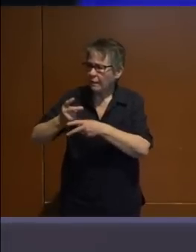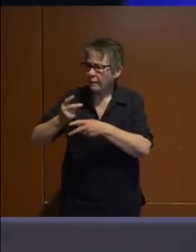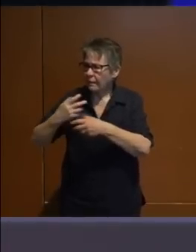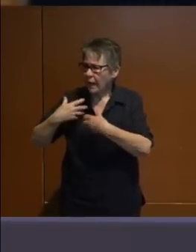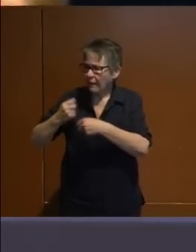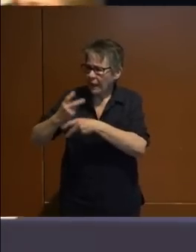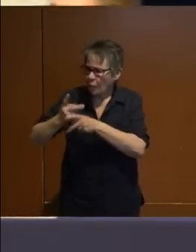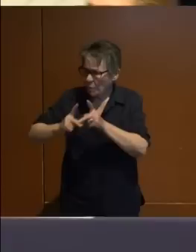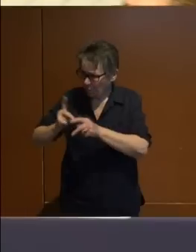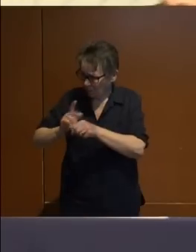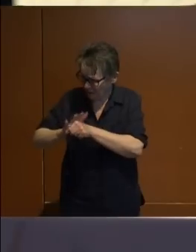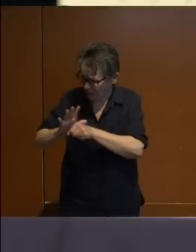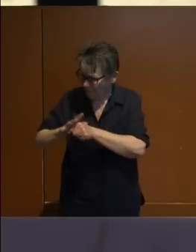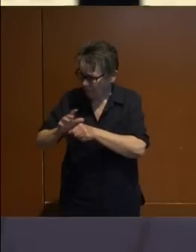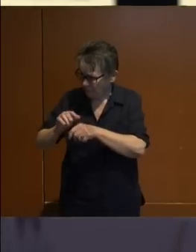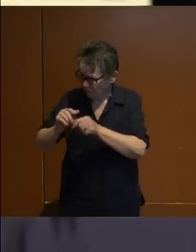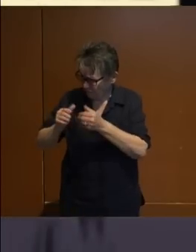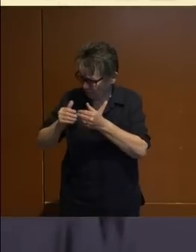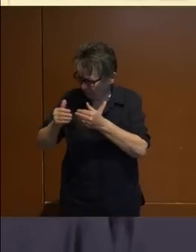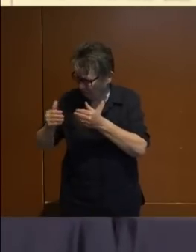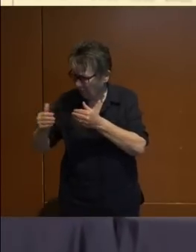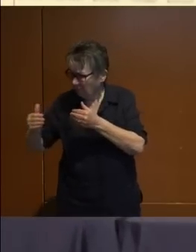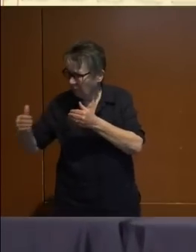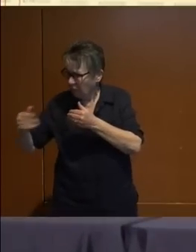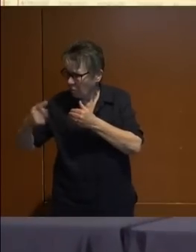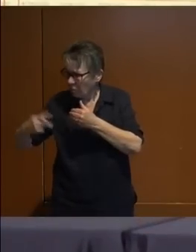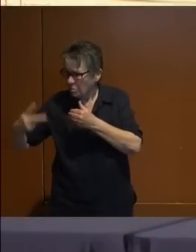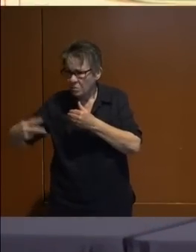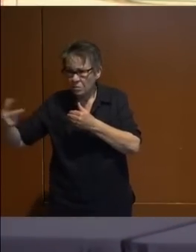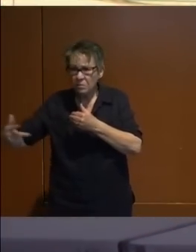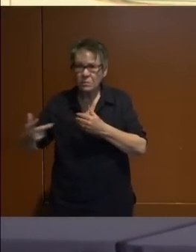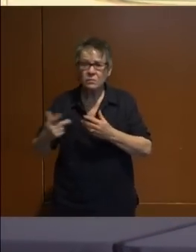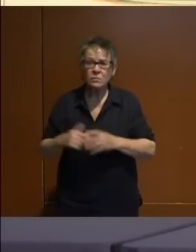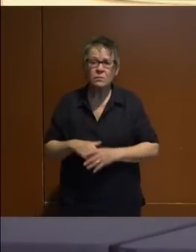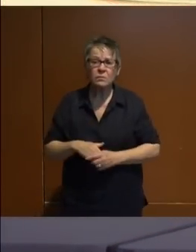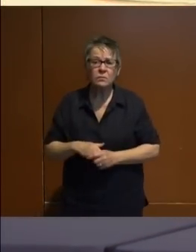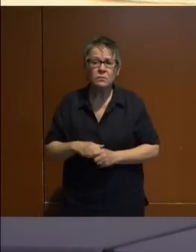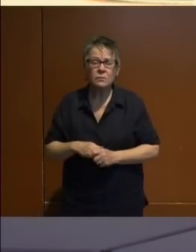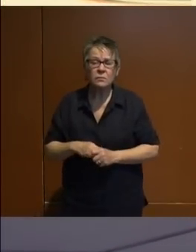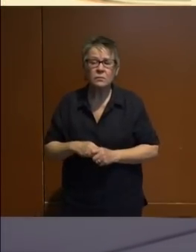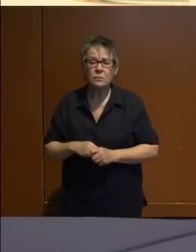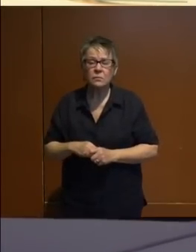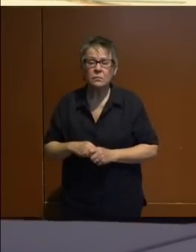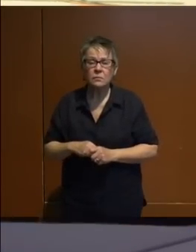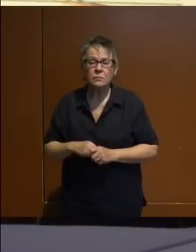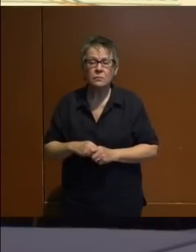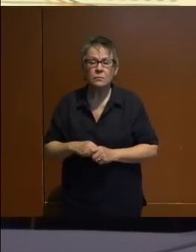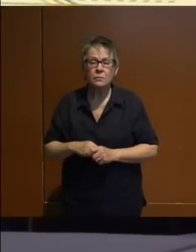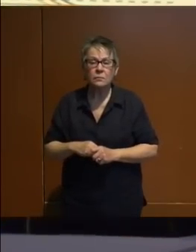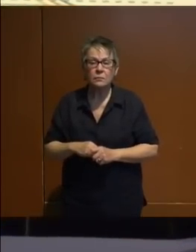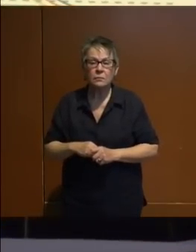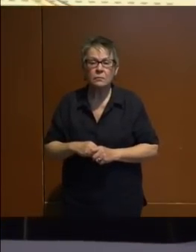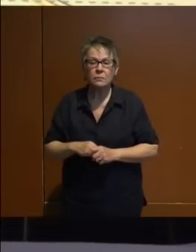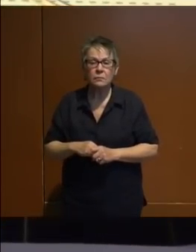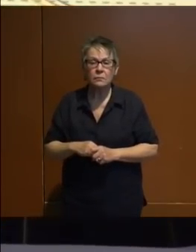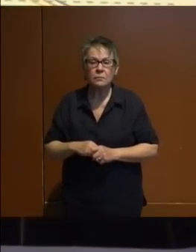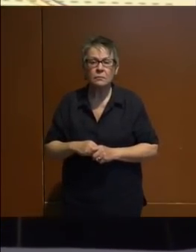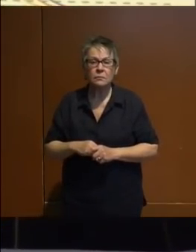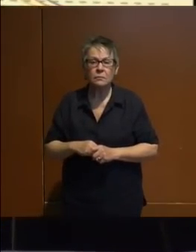manpower. In our planning, one of our reasons for keeping the highest acuity patients at